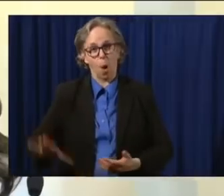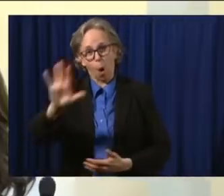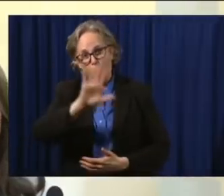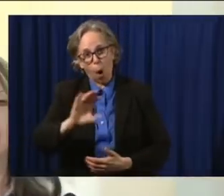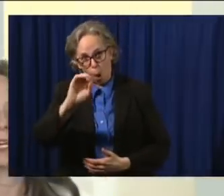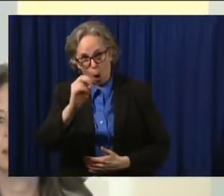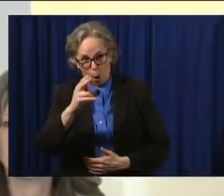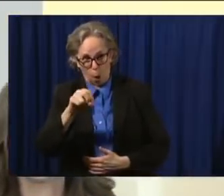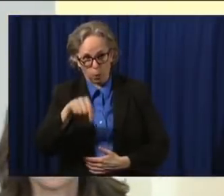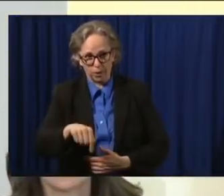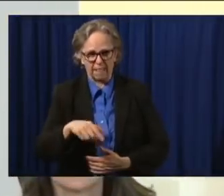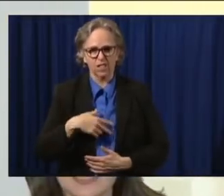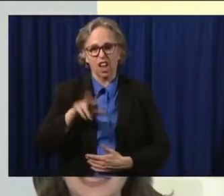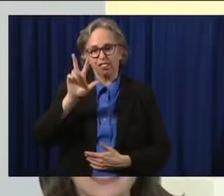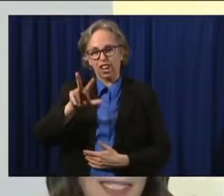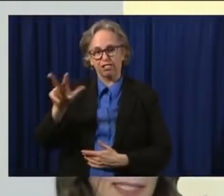at